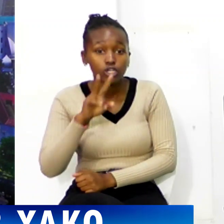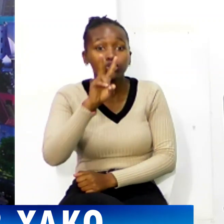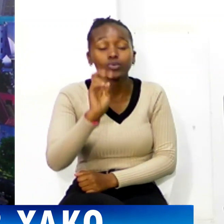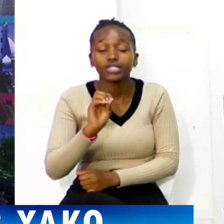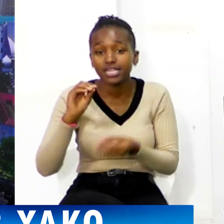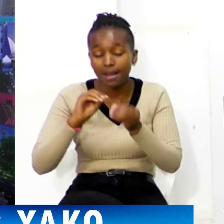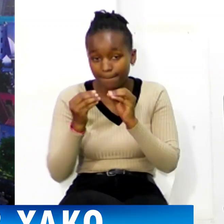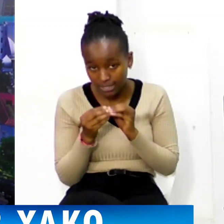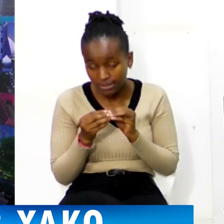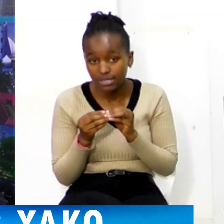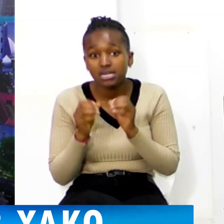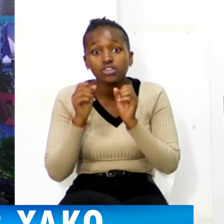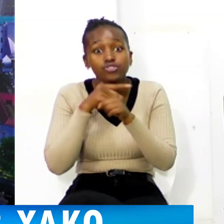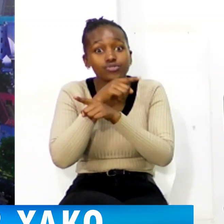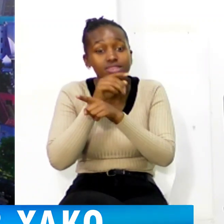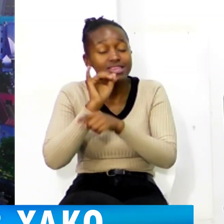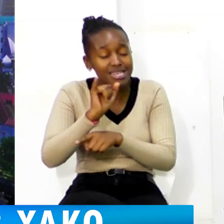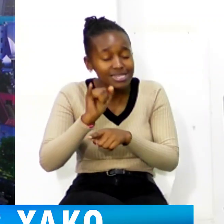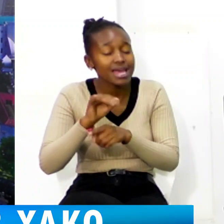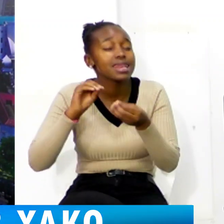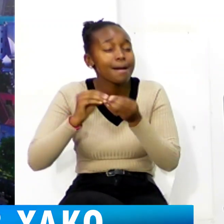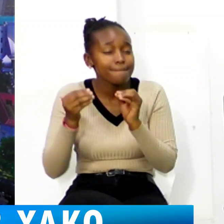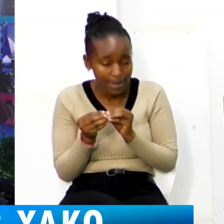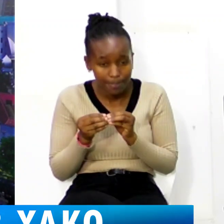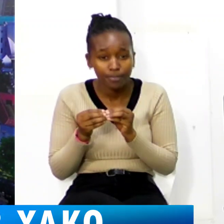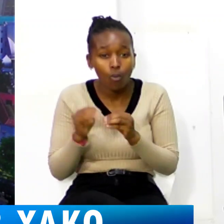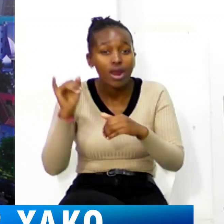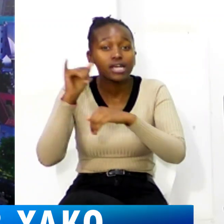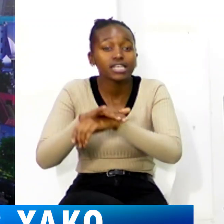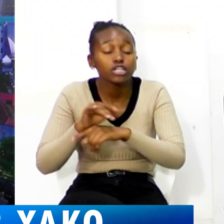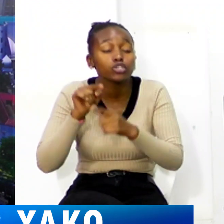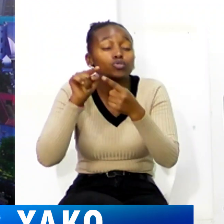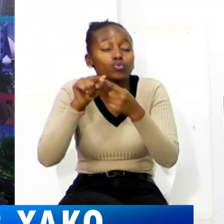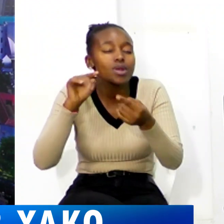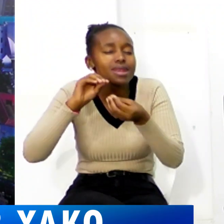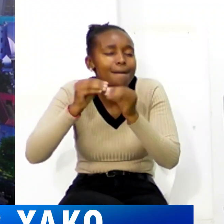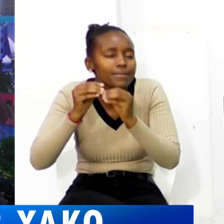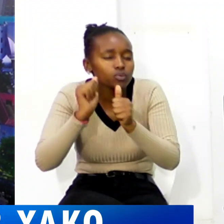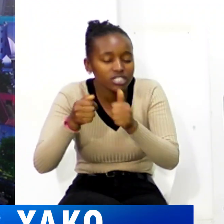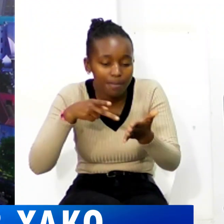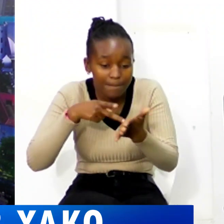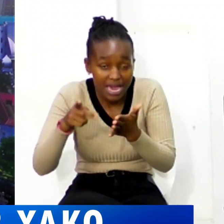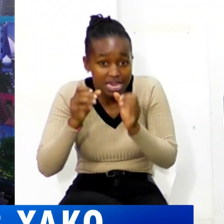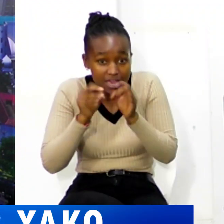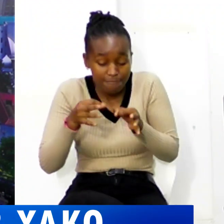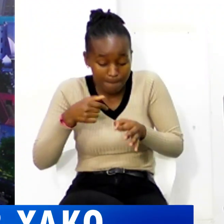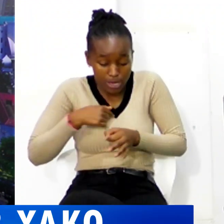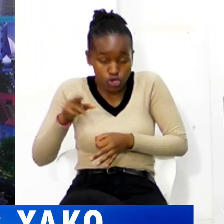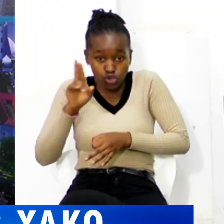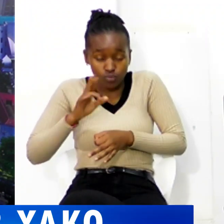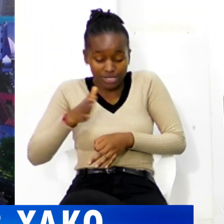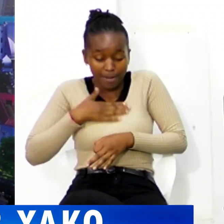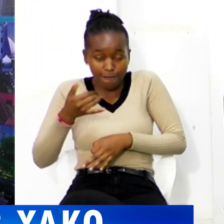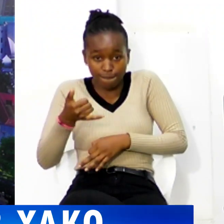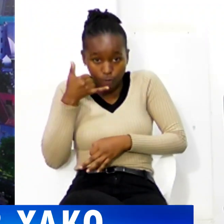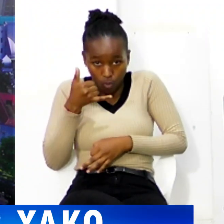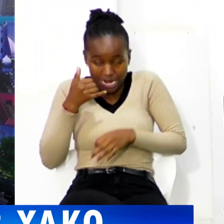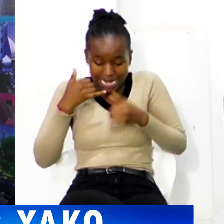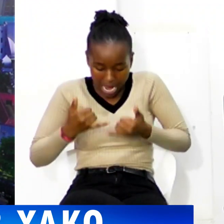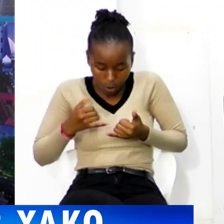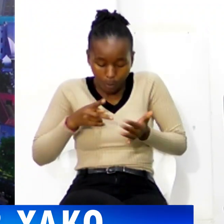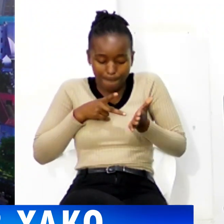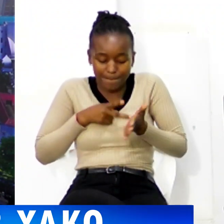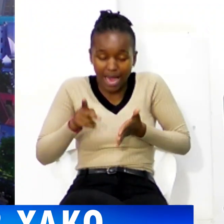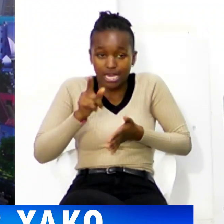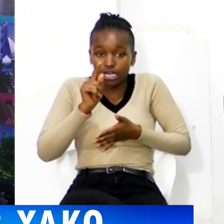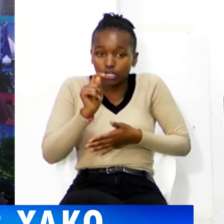last bought units for the meter. I hope I'm clear there. Yes. That you are living in this house, you are